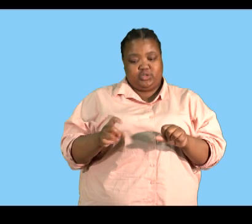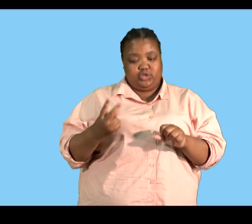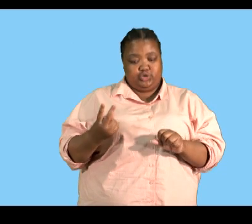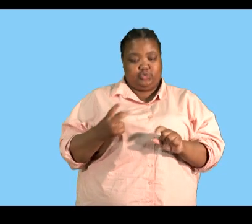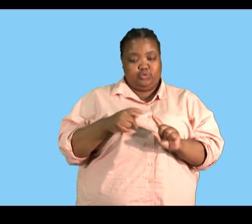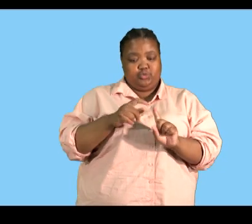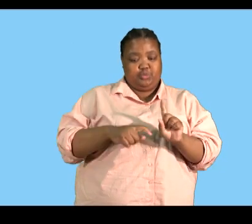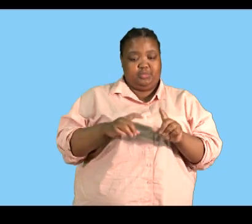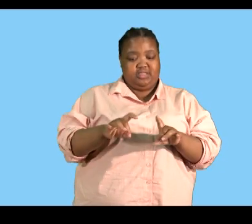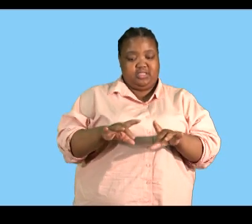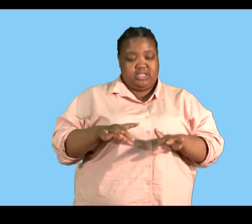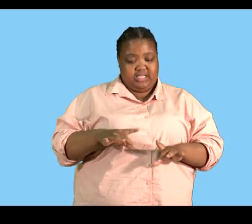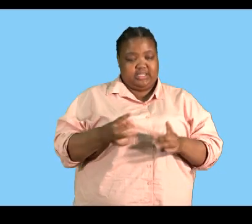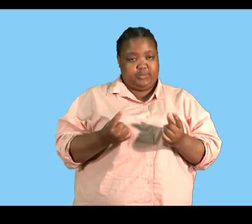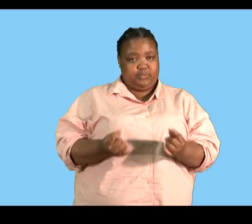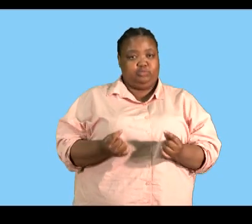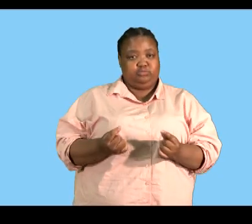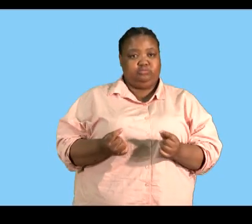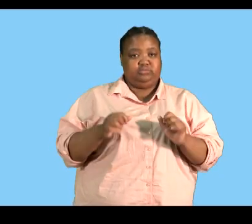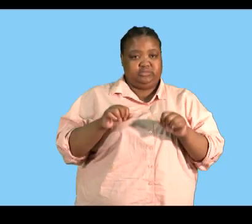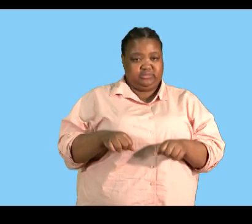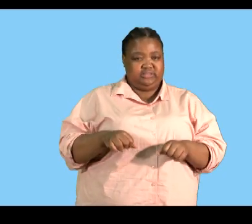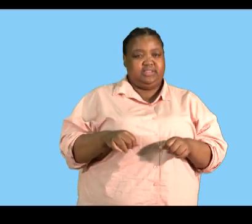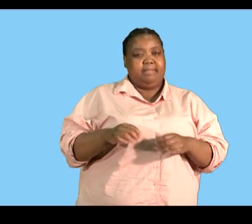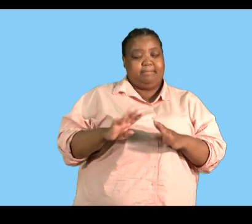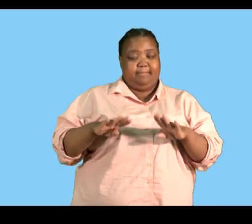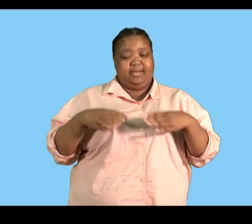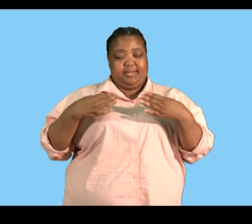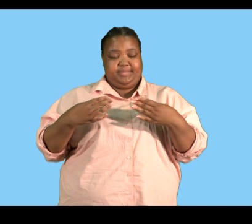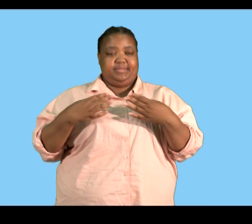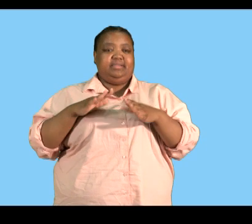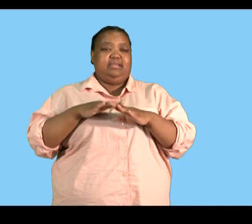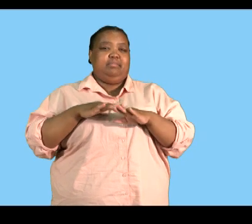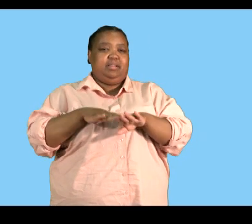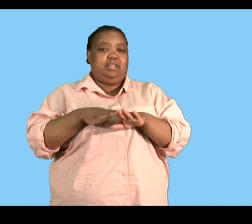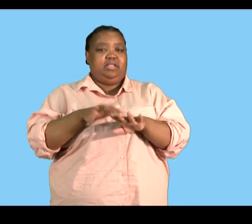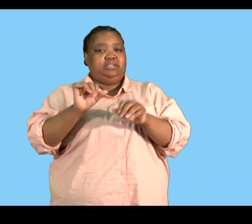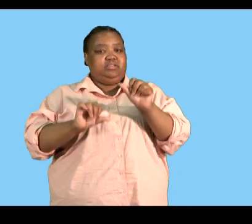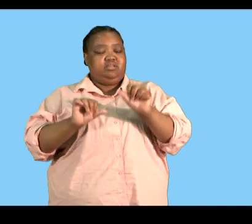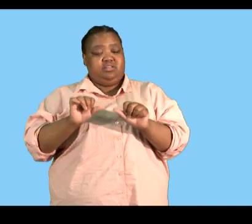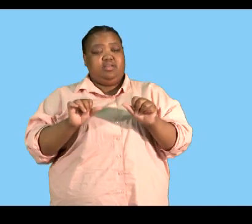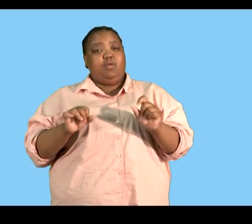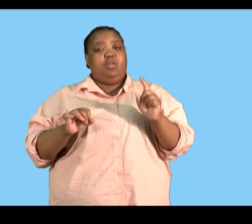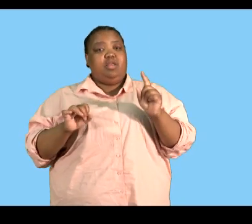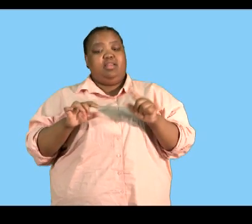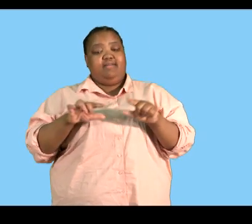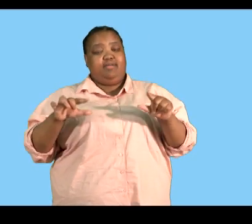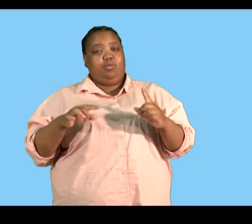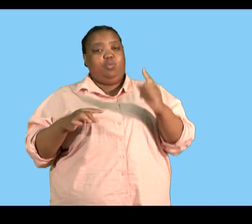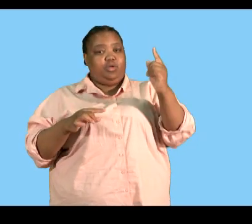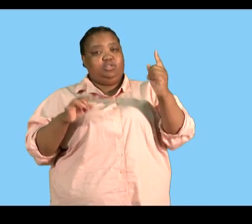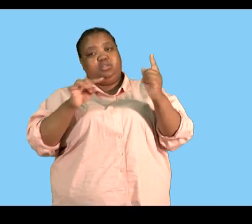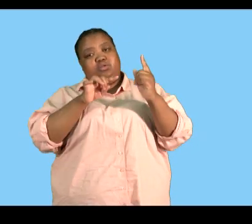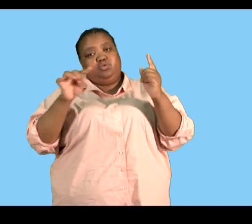might assess maps and plans, whereby the taxonomy levels that will be applied will be level 1 to level